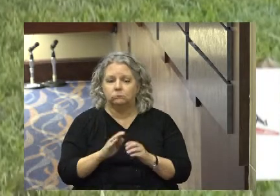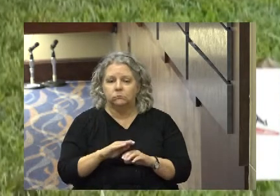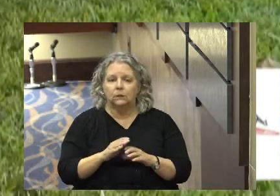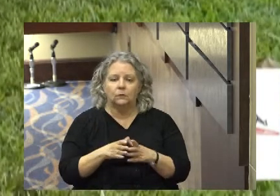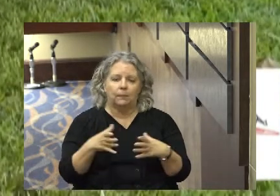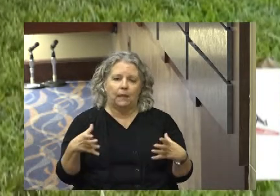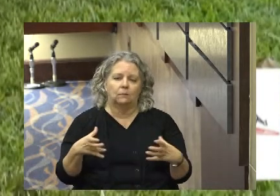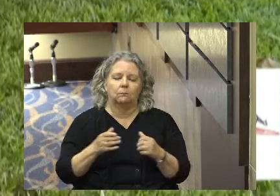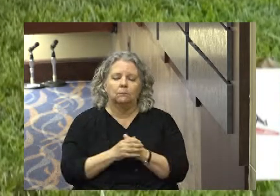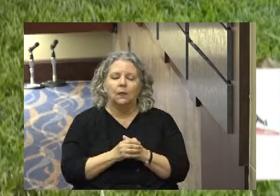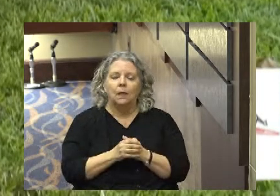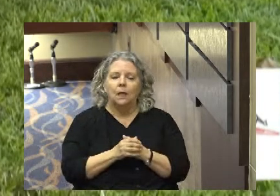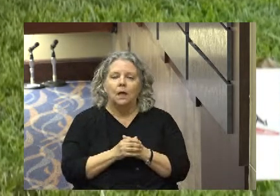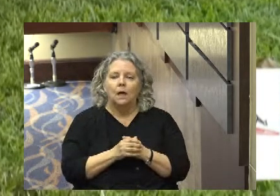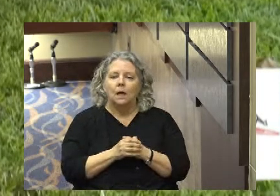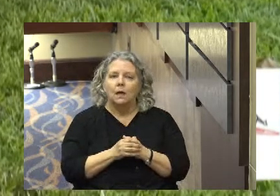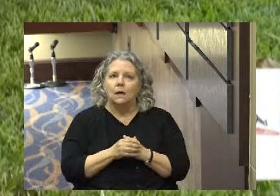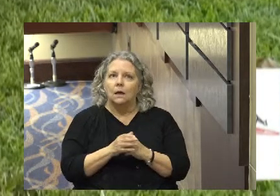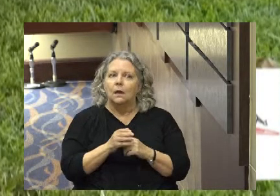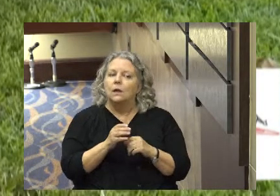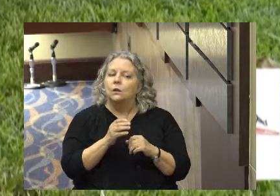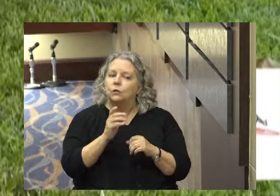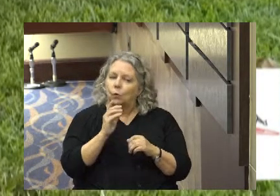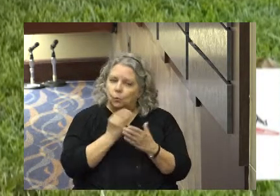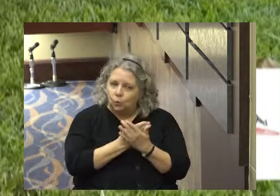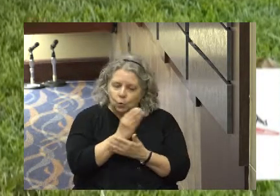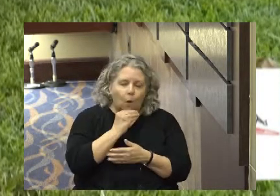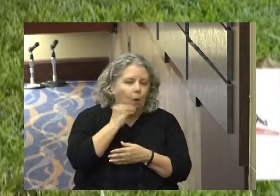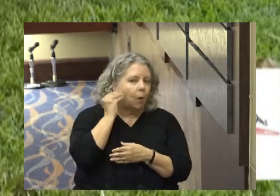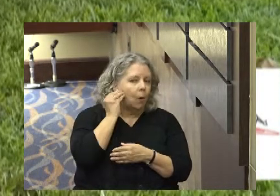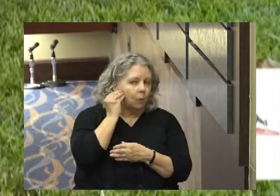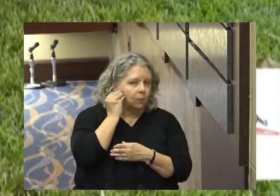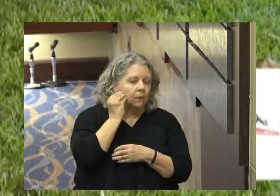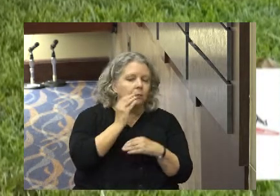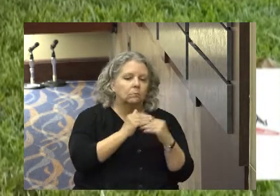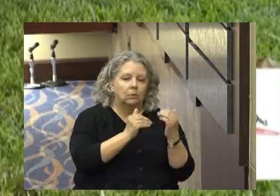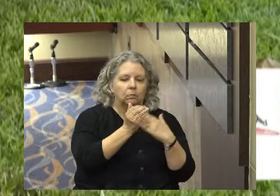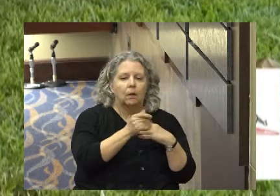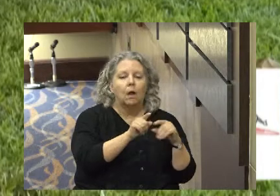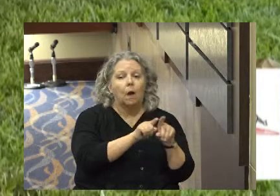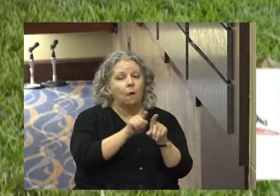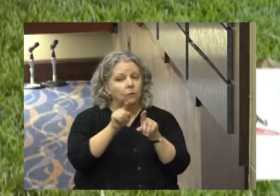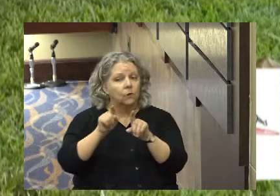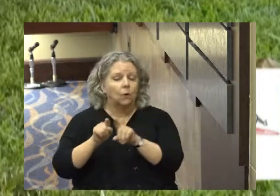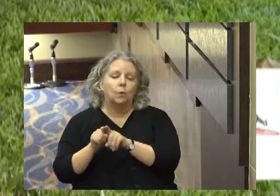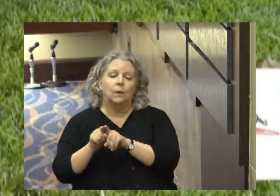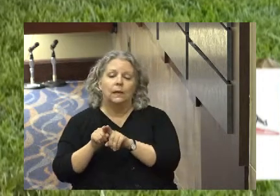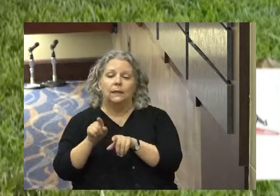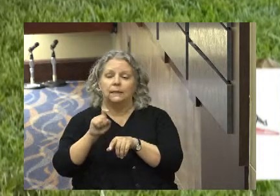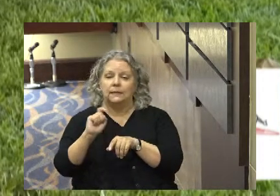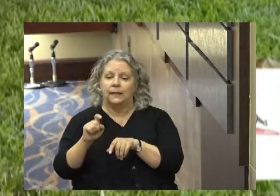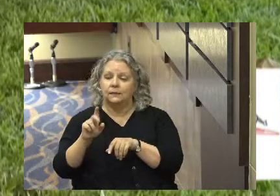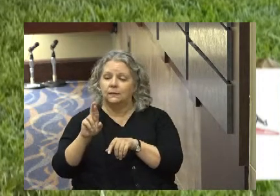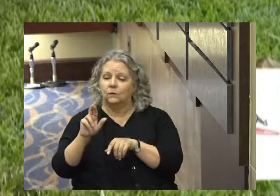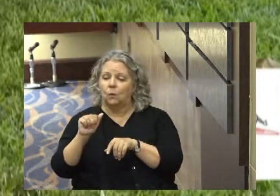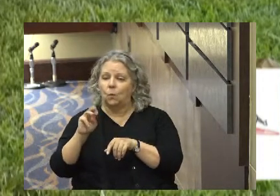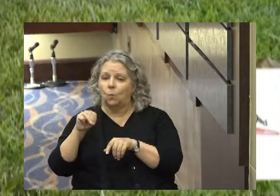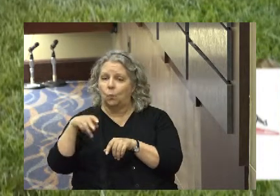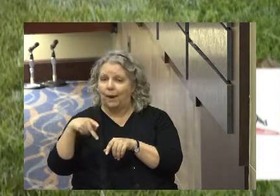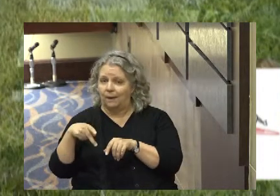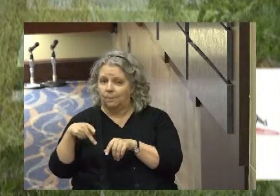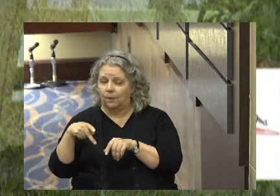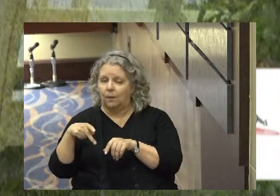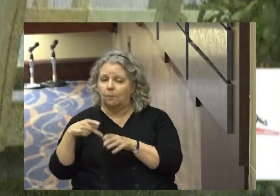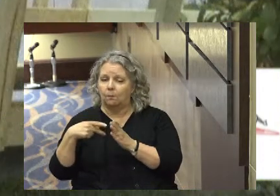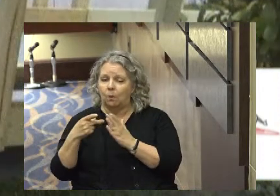In addition to its new home construction program, Waco Habitat partners with the Texas Ramp Project to build wheelchair ramps